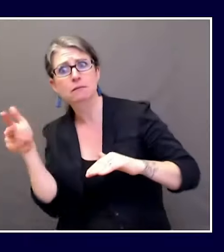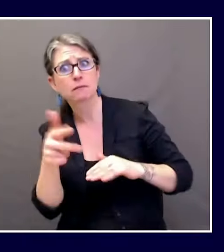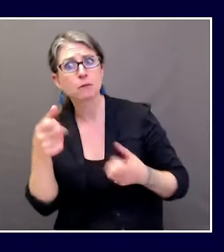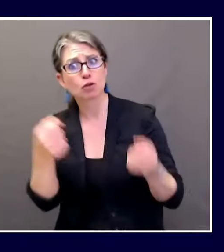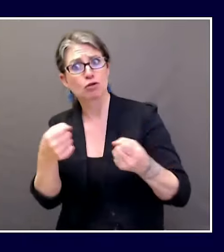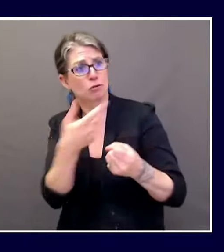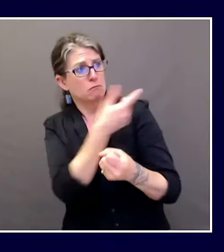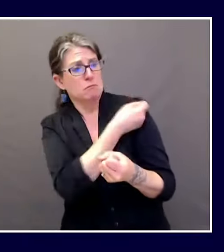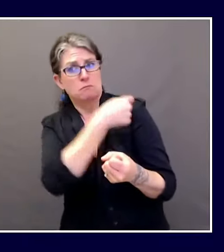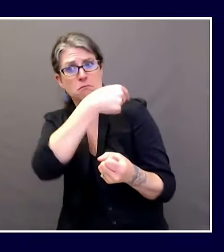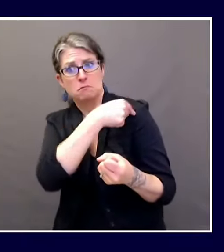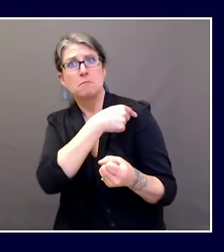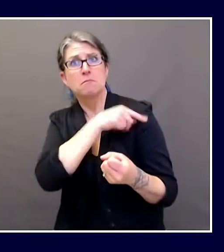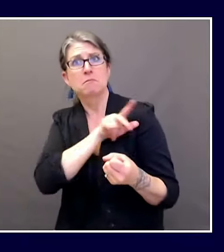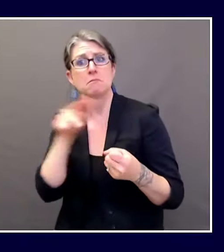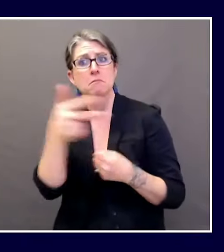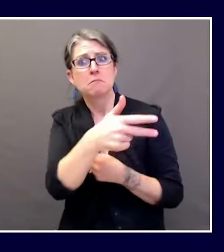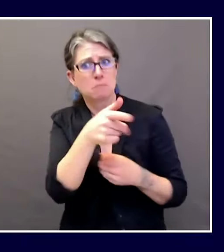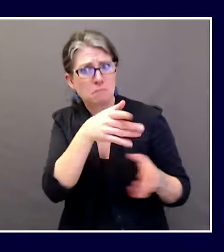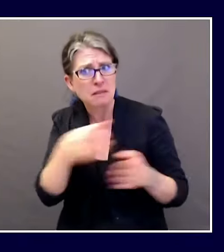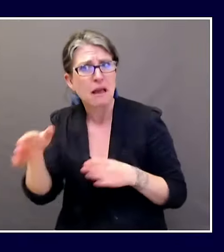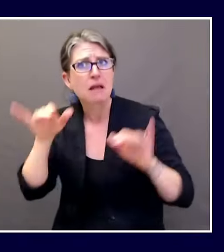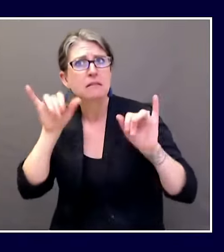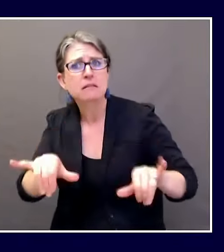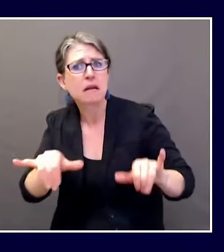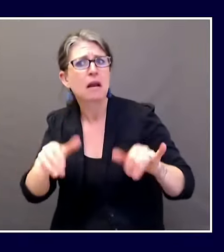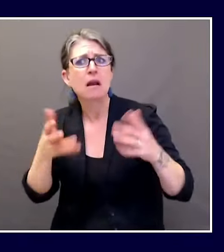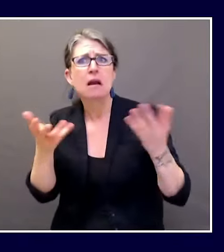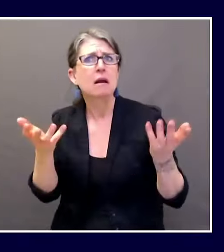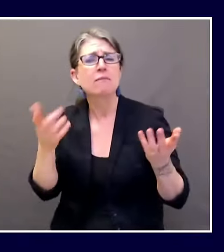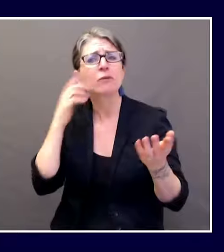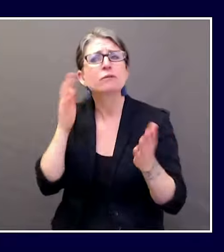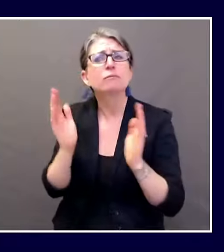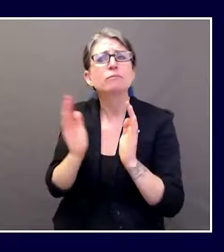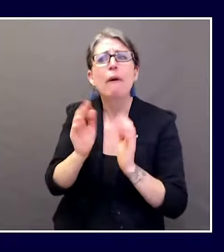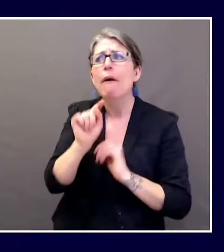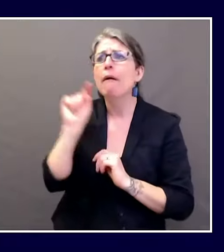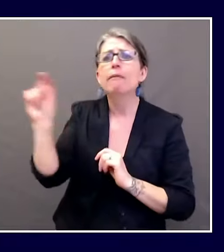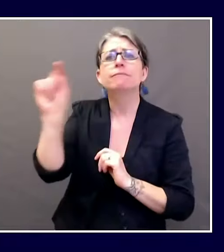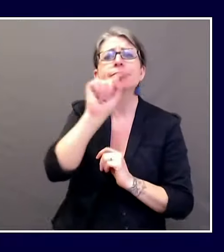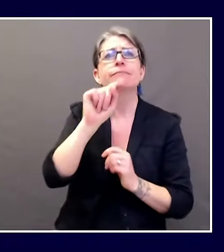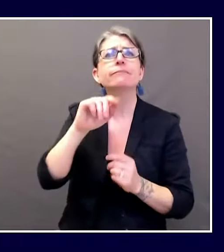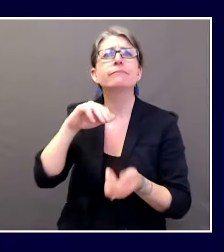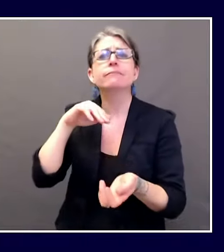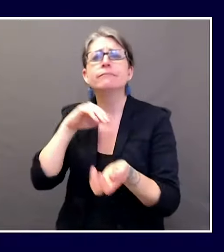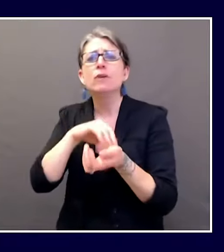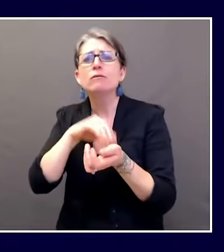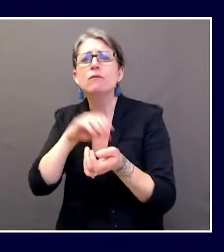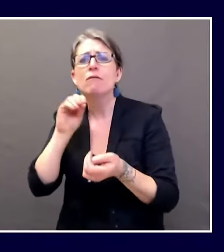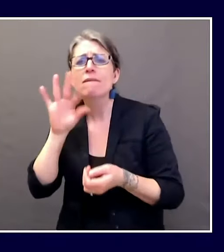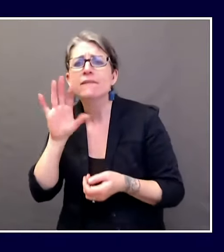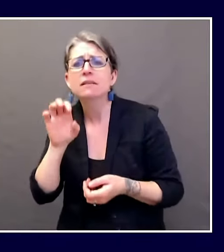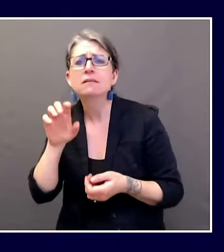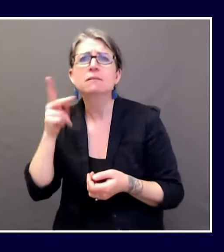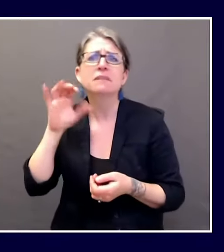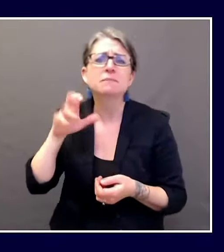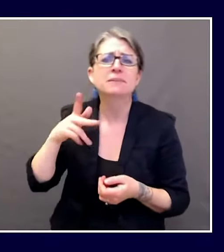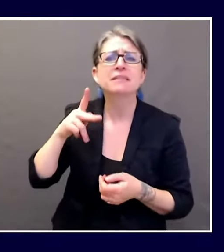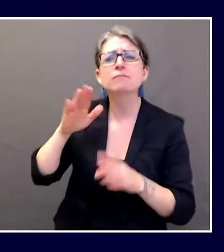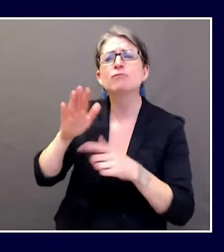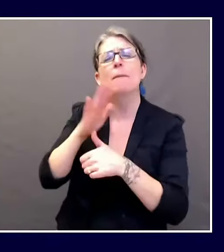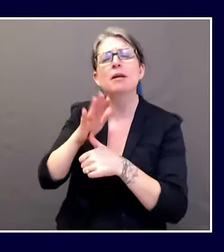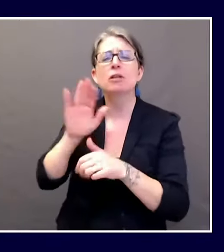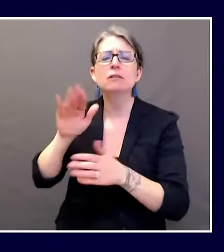J&J supply that we are getting, I think will be a little bit more of a commonplace feature among our vaccine landscape. So